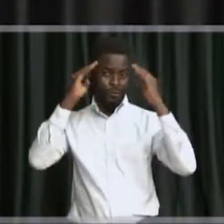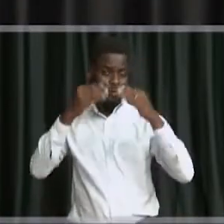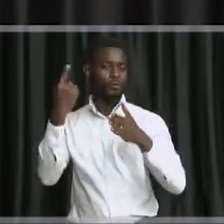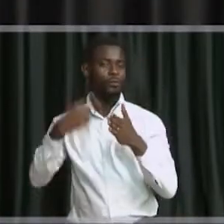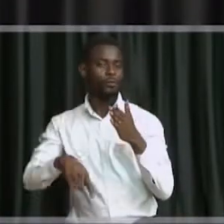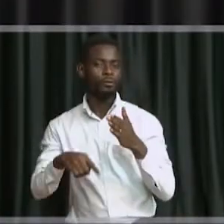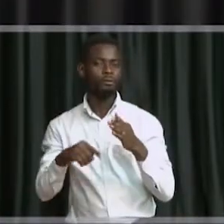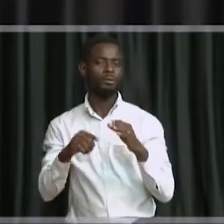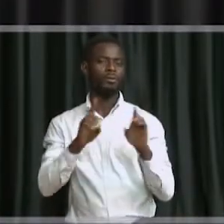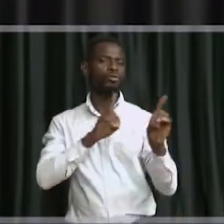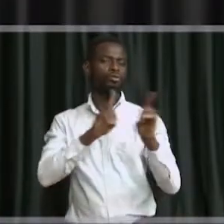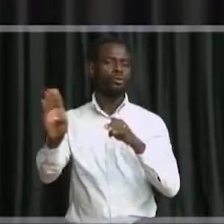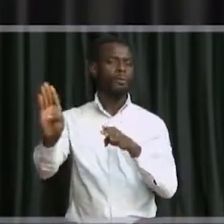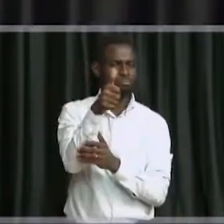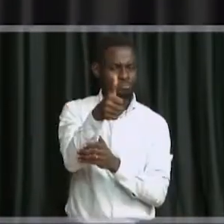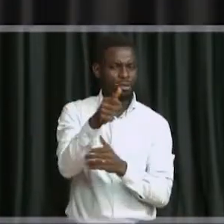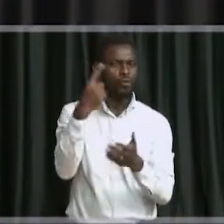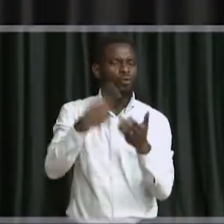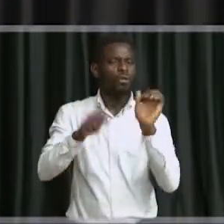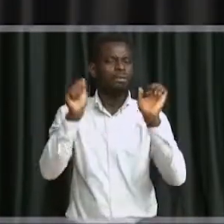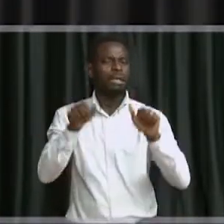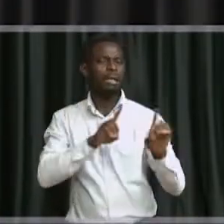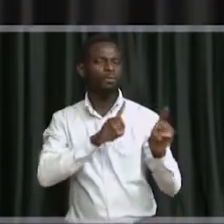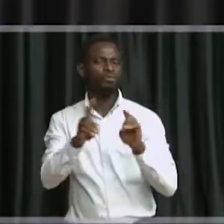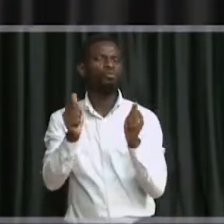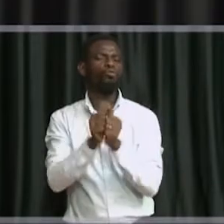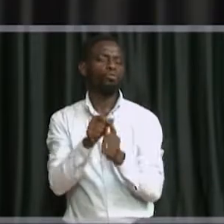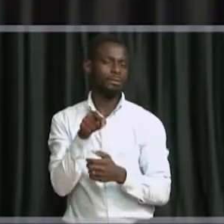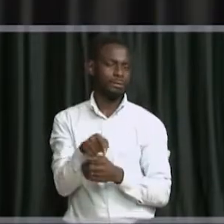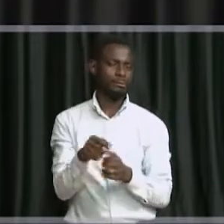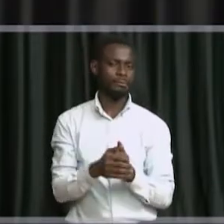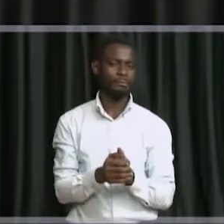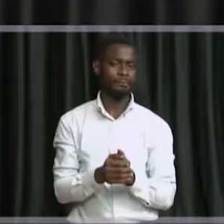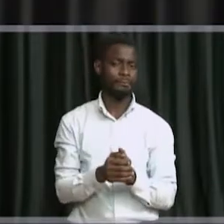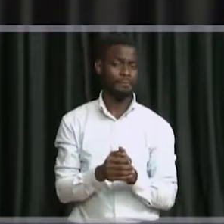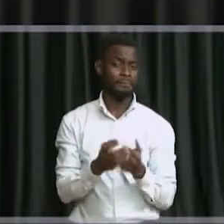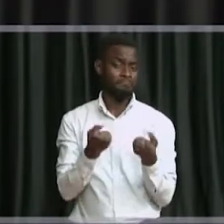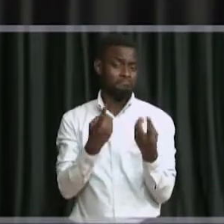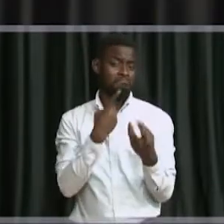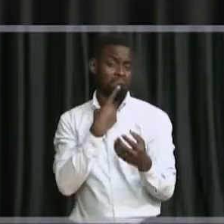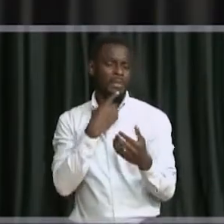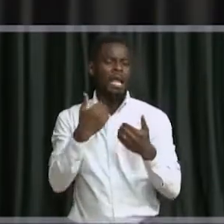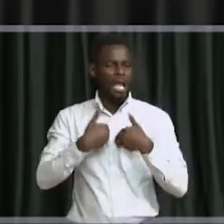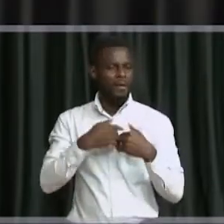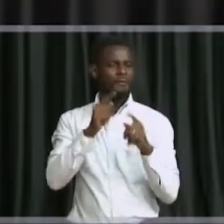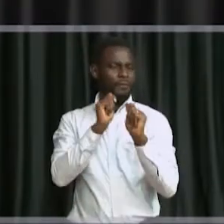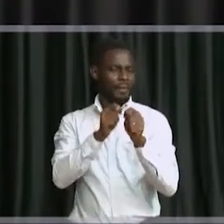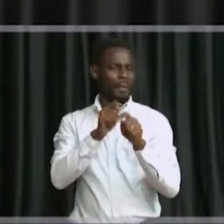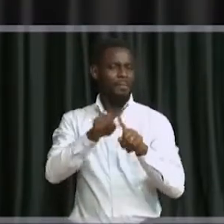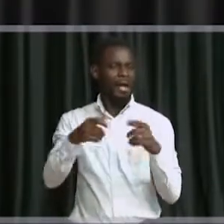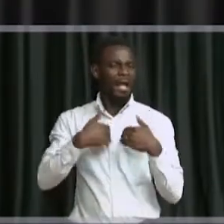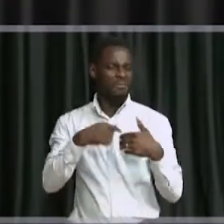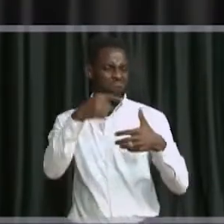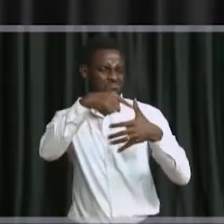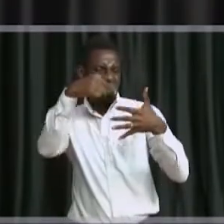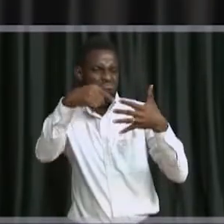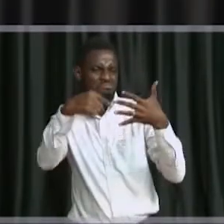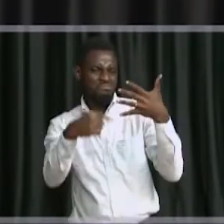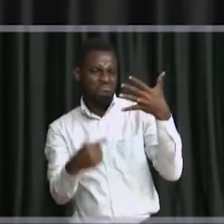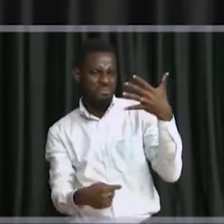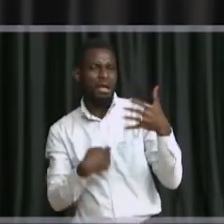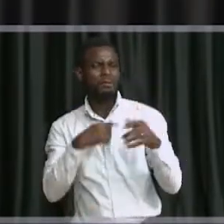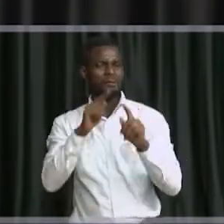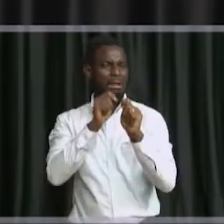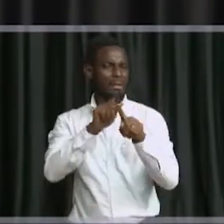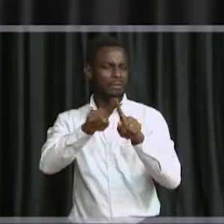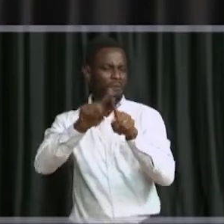Friends, people, they speak to me... I've wanted to do anything. Before I to I'd never thought I'd home not